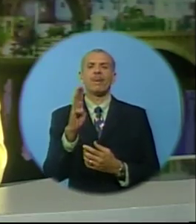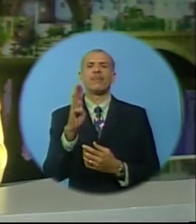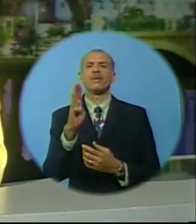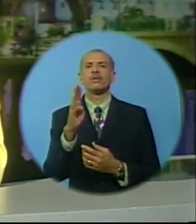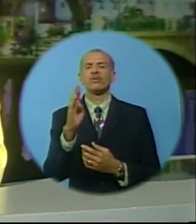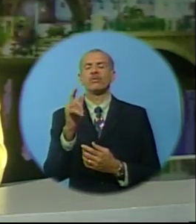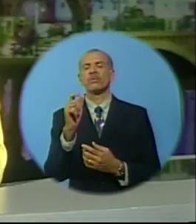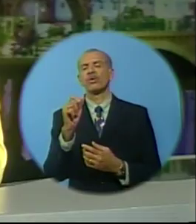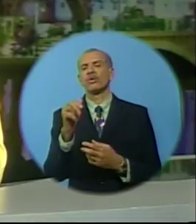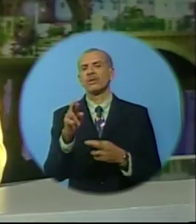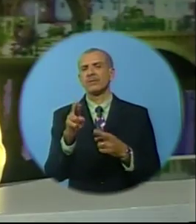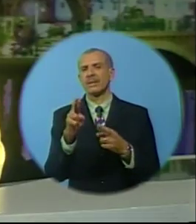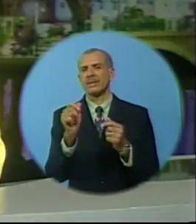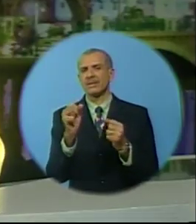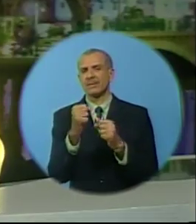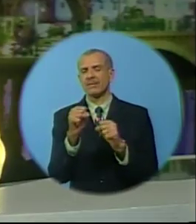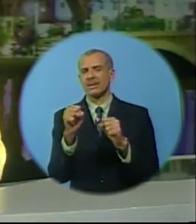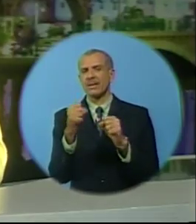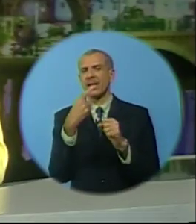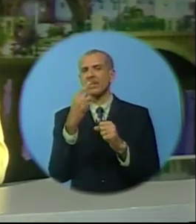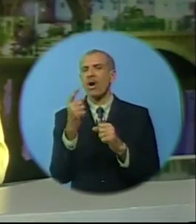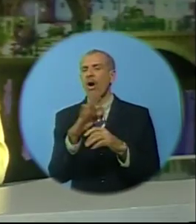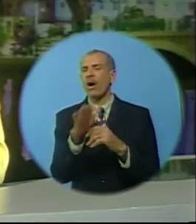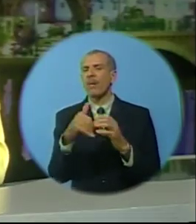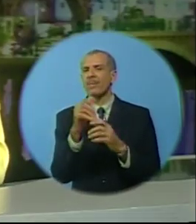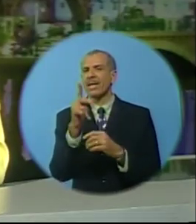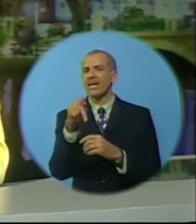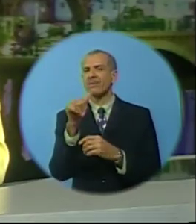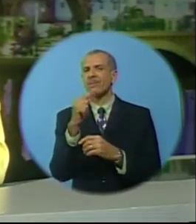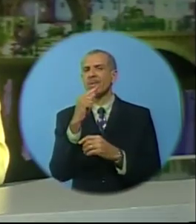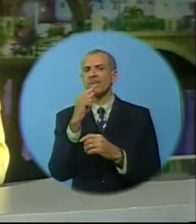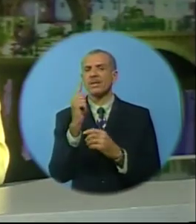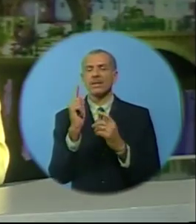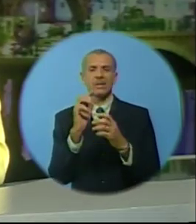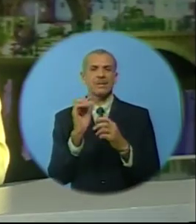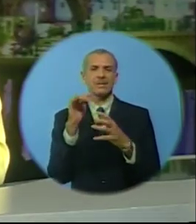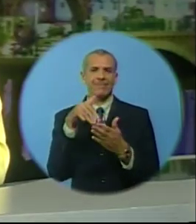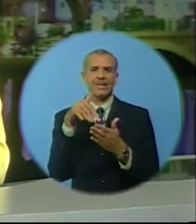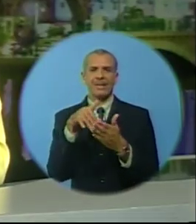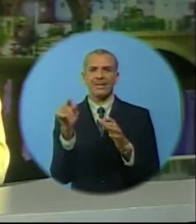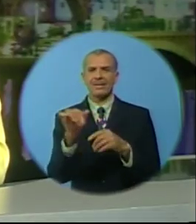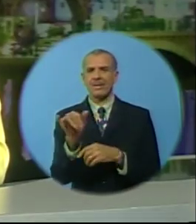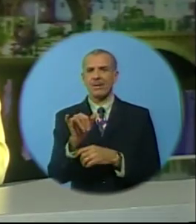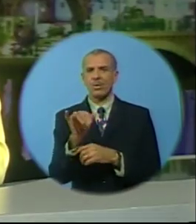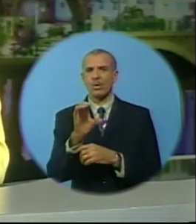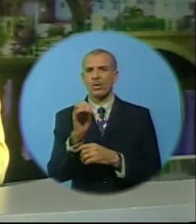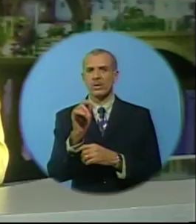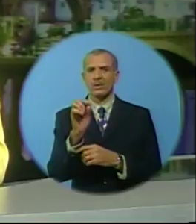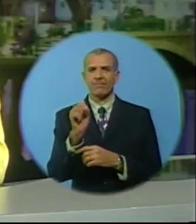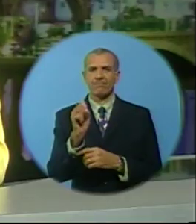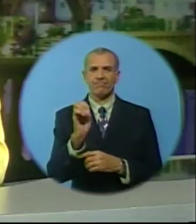serious accident, and he would like all PSV drivers to take the course.